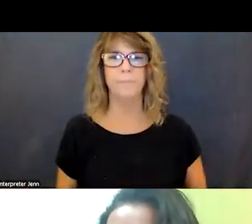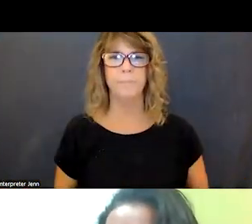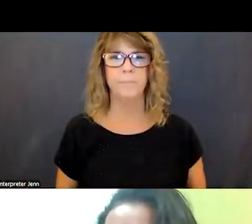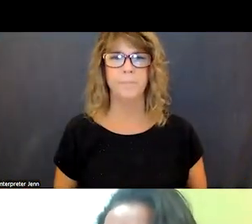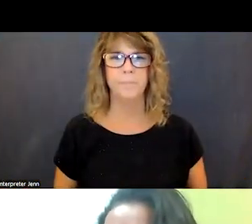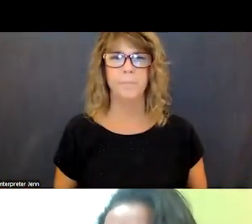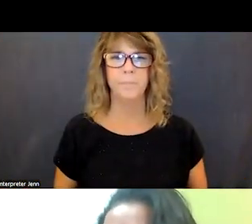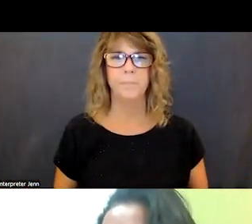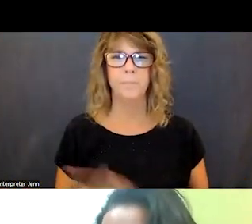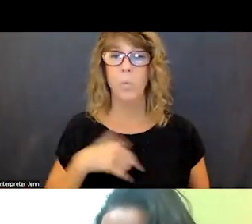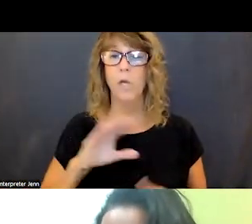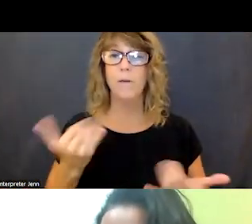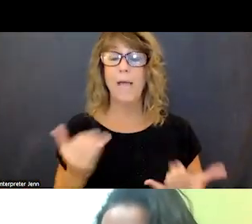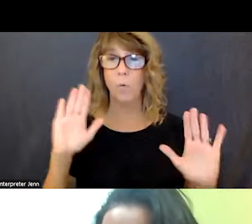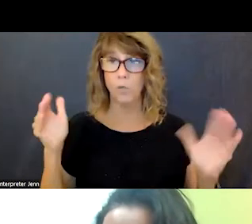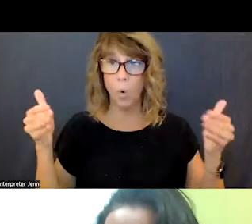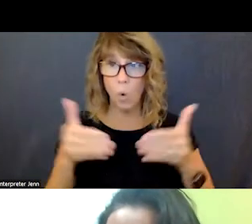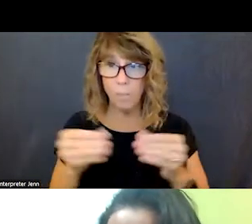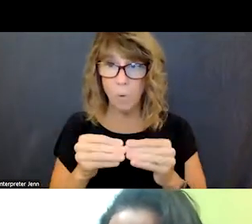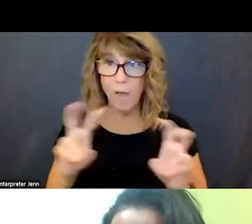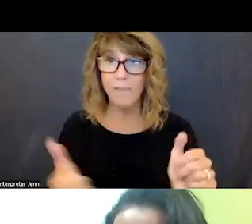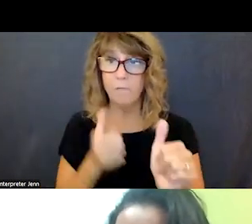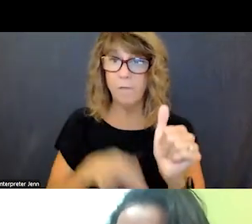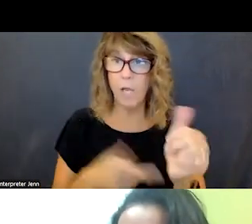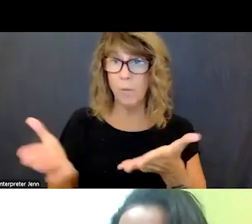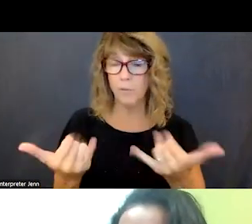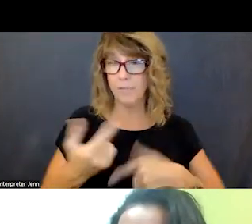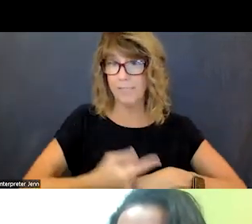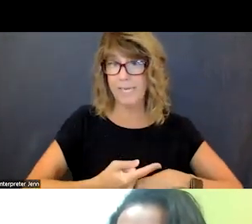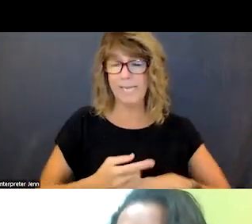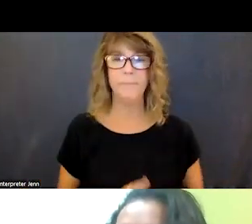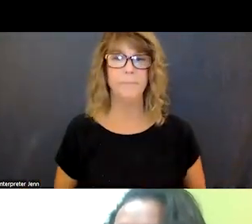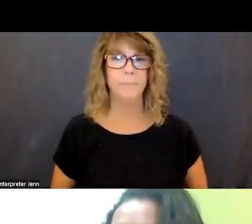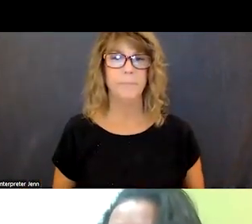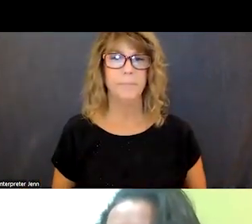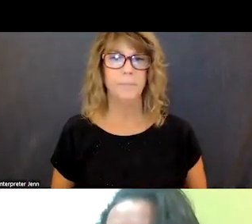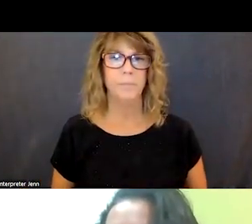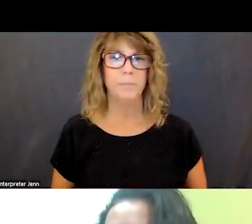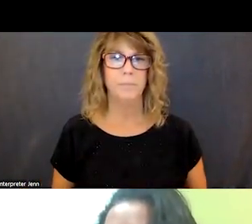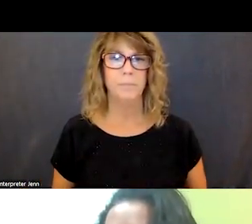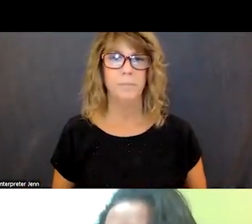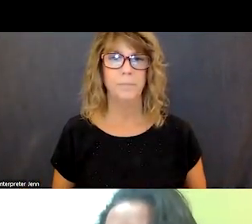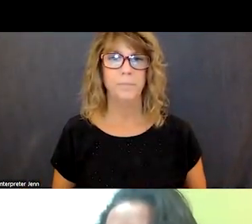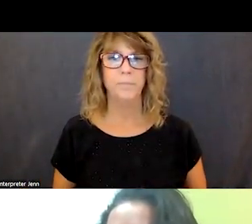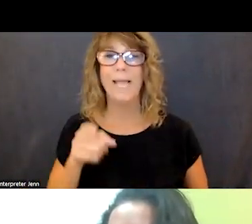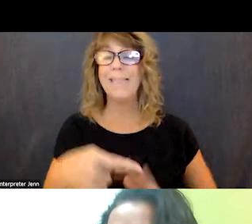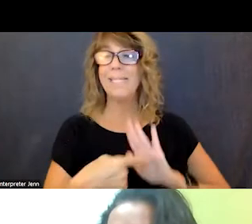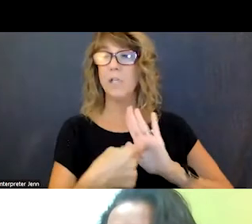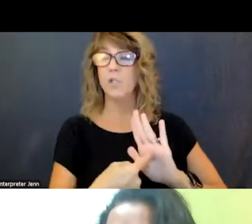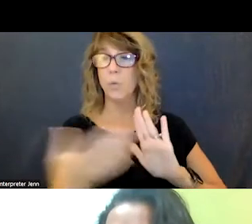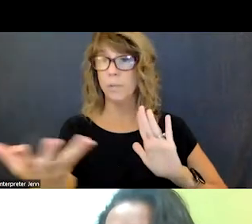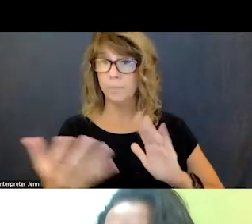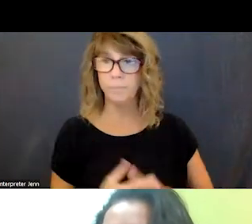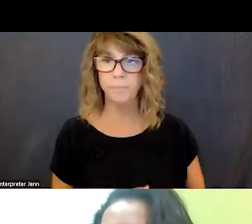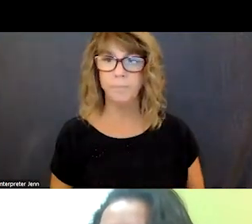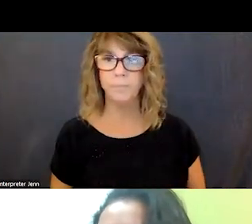hone in more on our follow-up services today. Next slide, please. And this represents